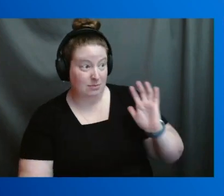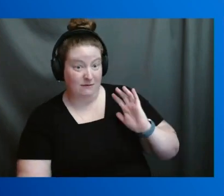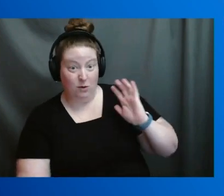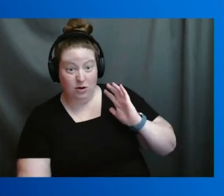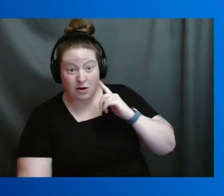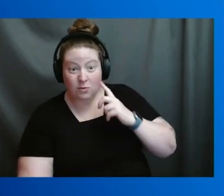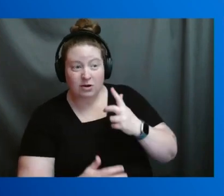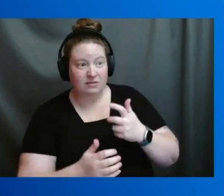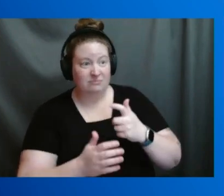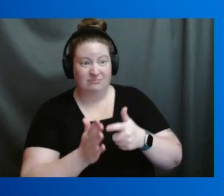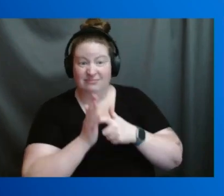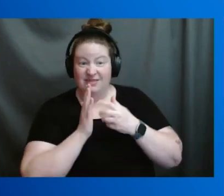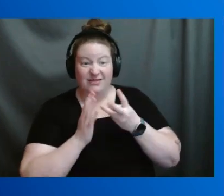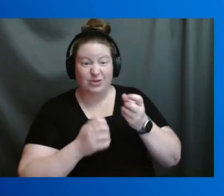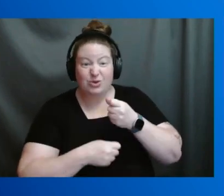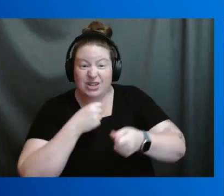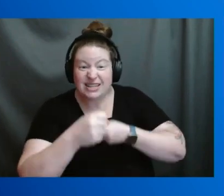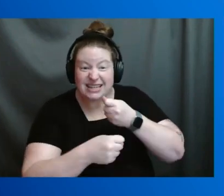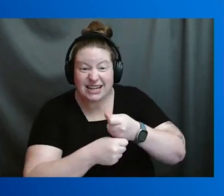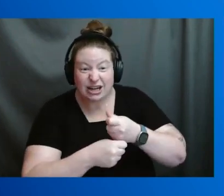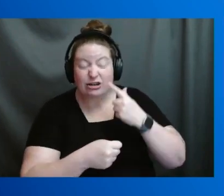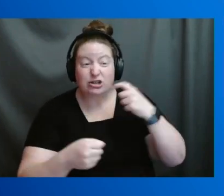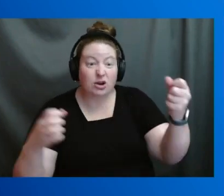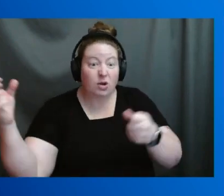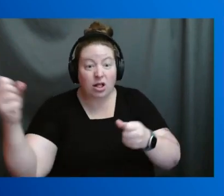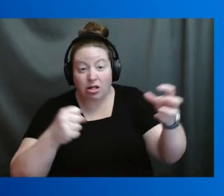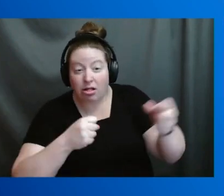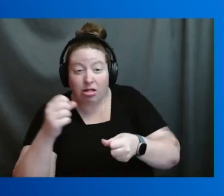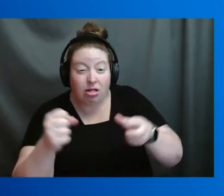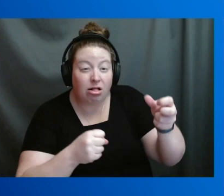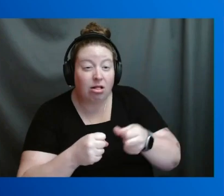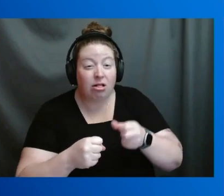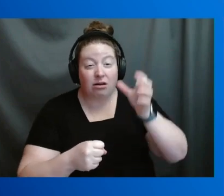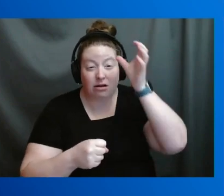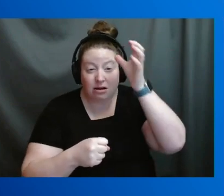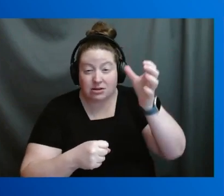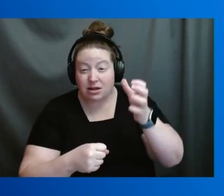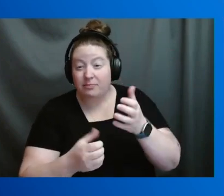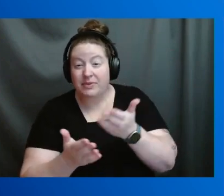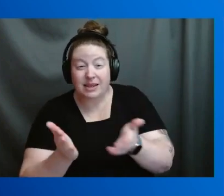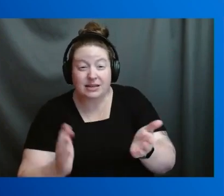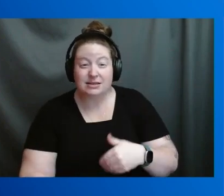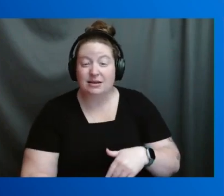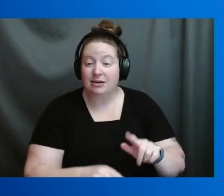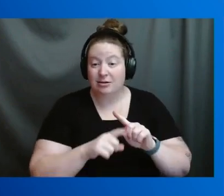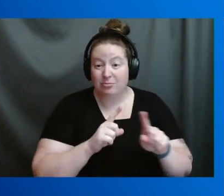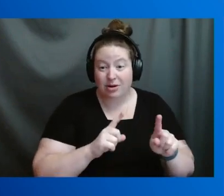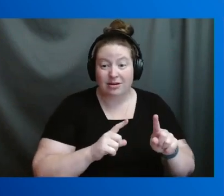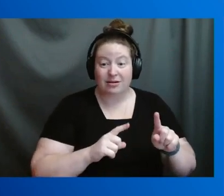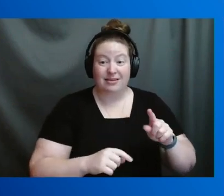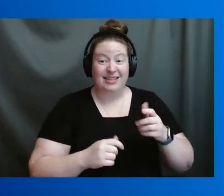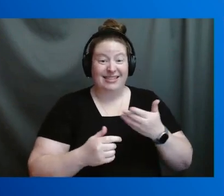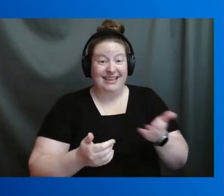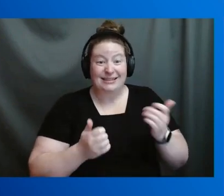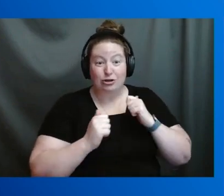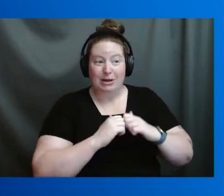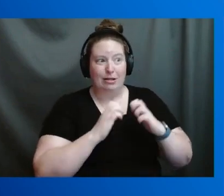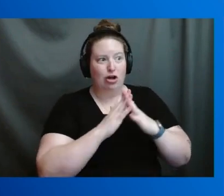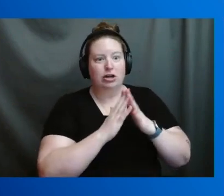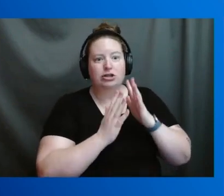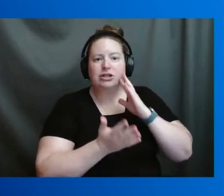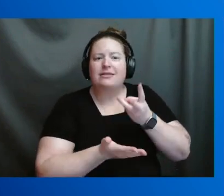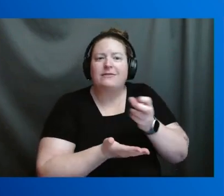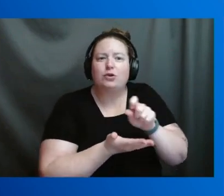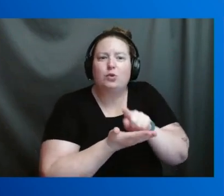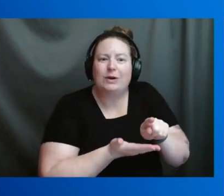go over there. We have single people companies that are getting launched in weeks to go and turn things around. So for me, on